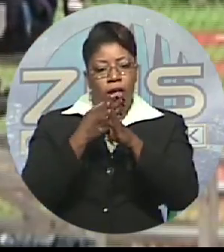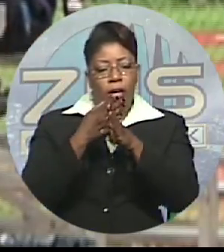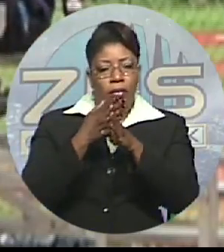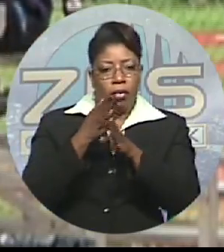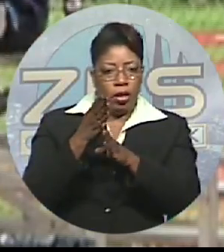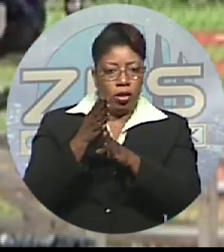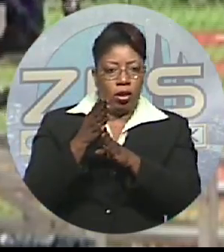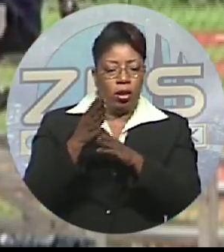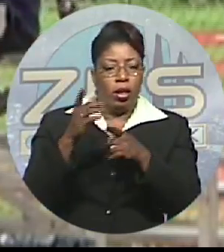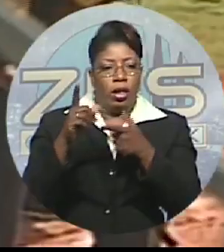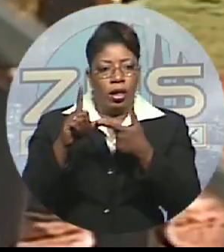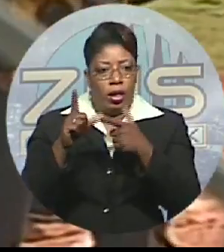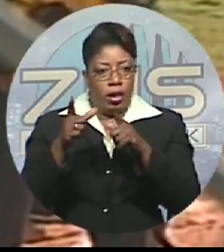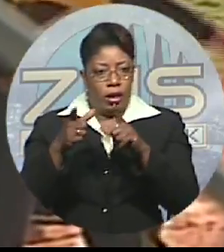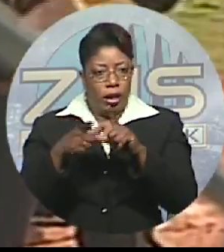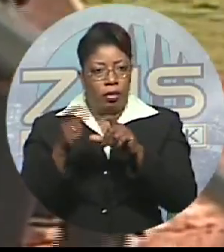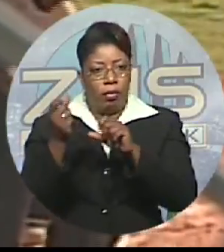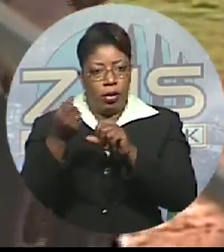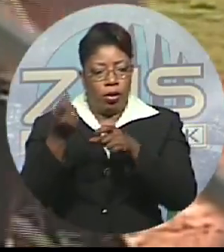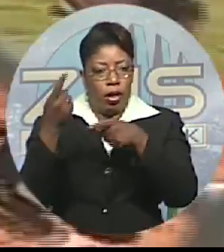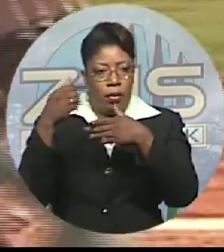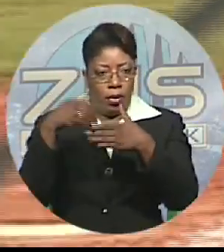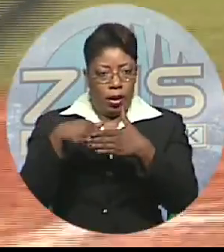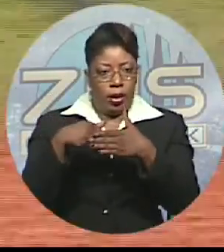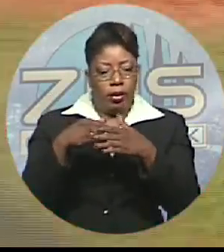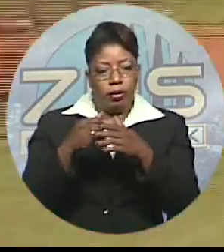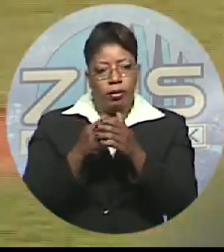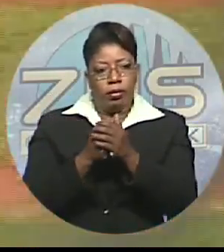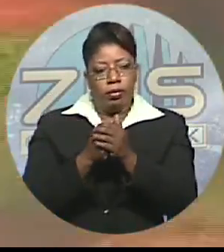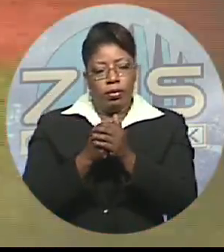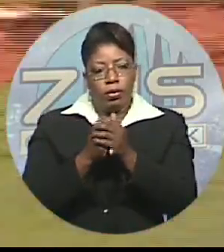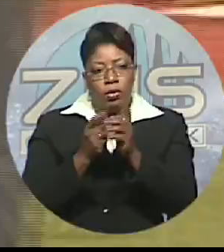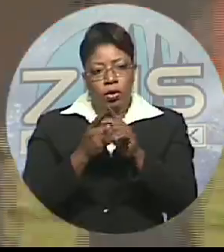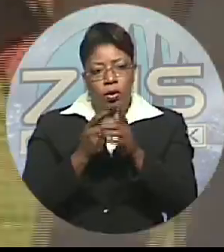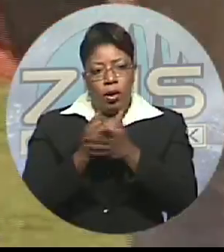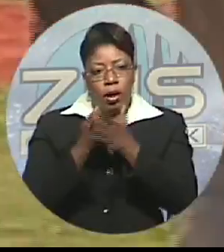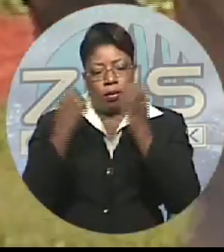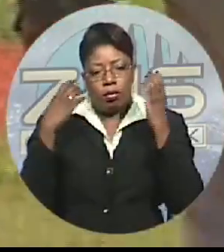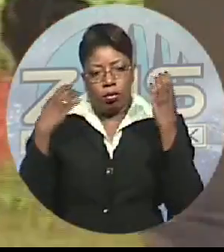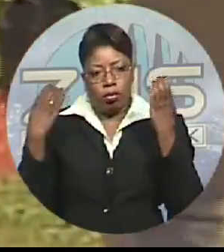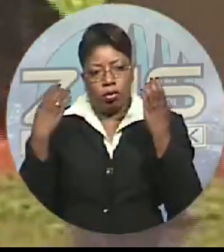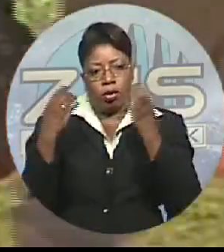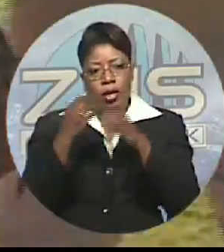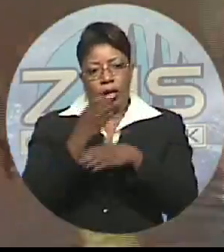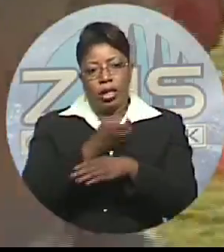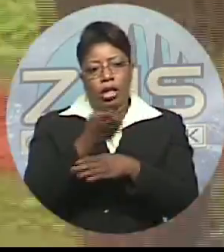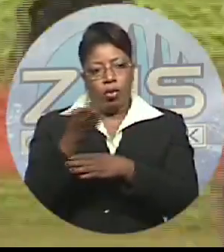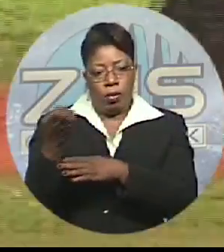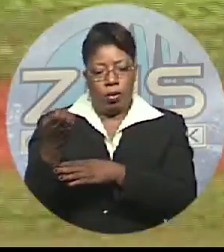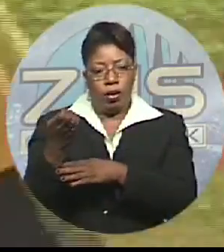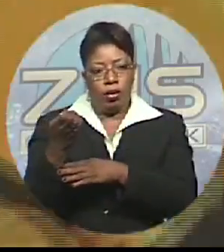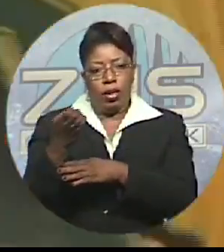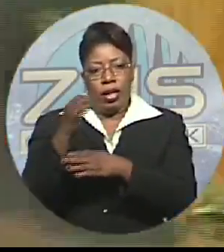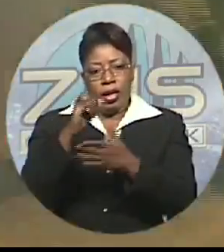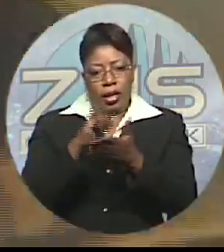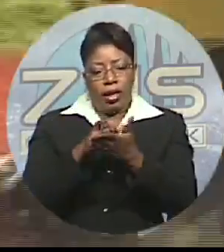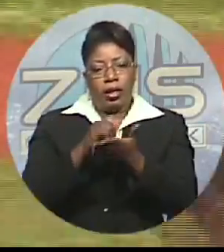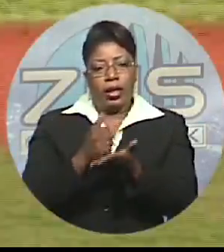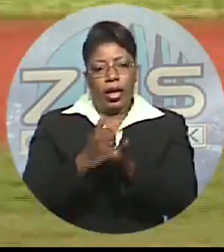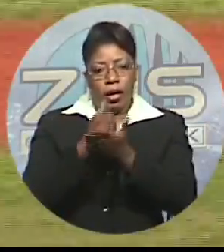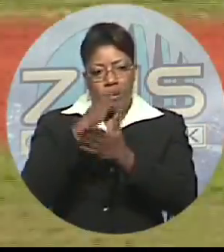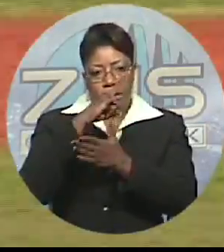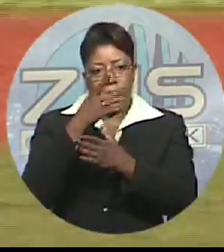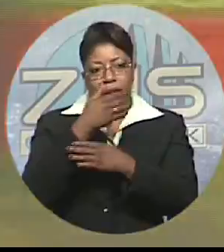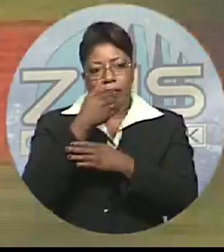Baseball as an entity, as an industry, can come in and help with facilities, coaching, equipment, and all those things will help kids get better. Last